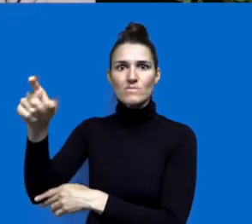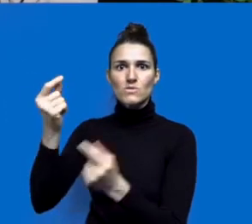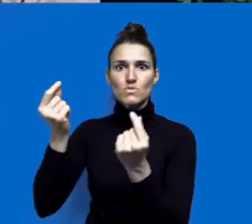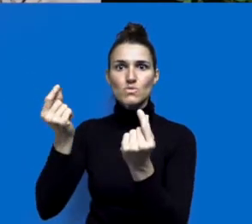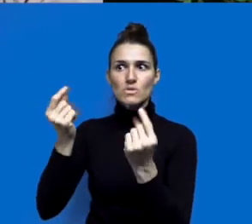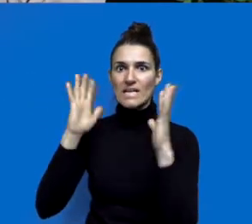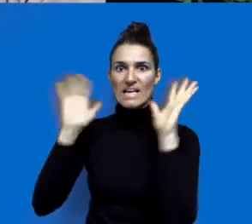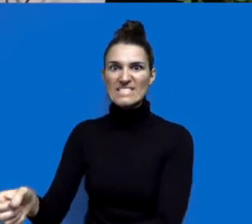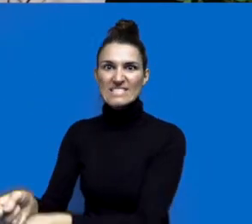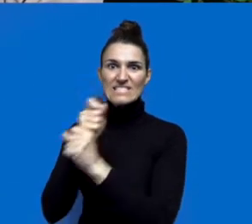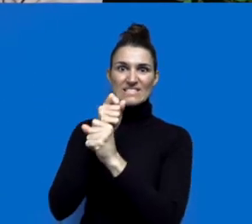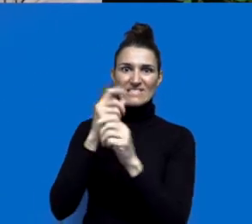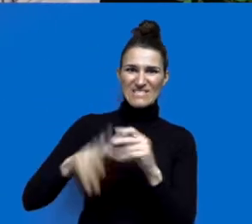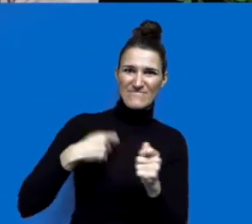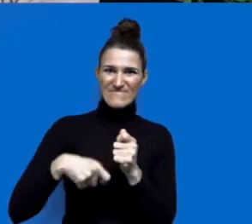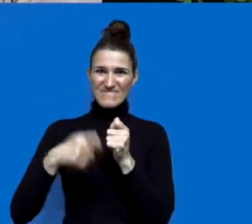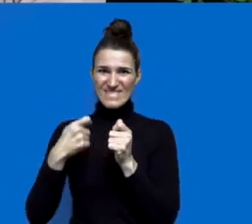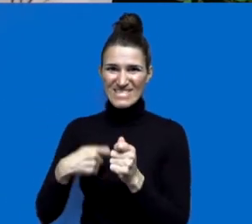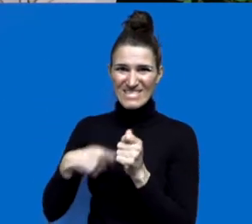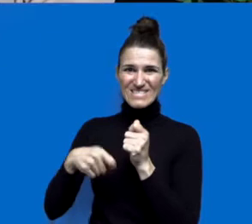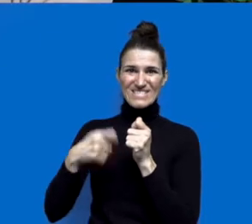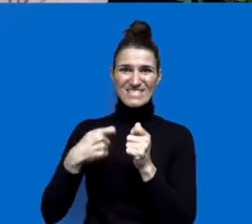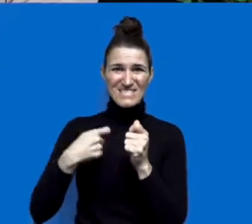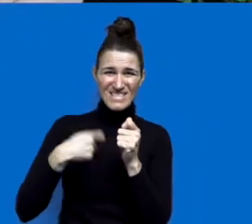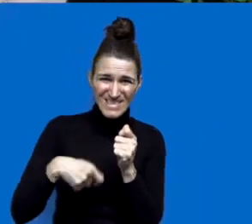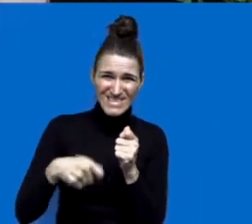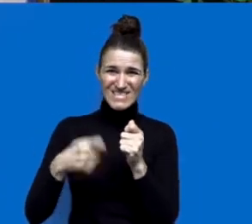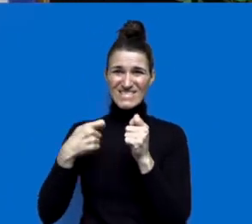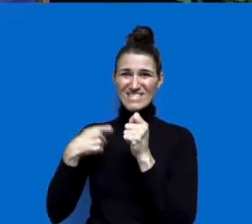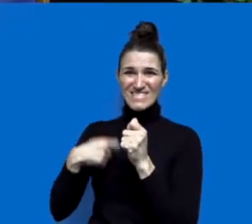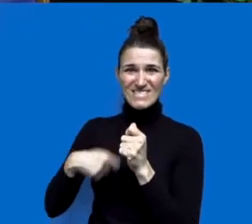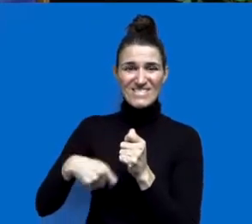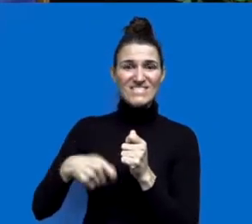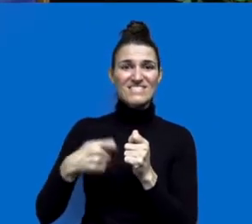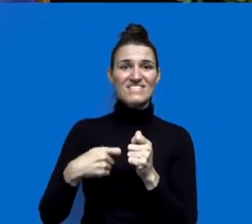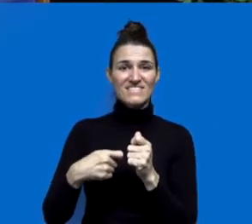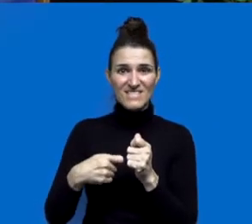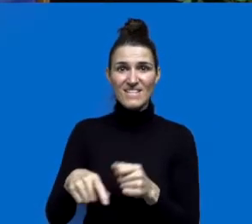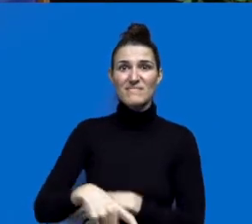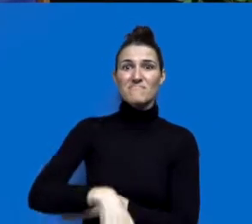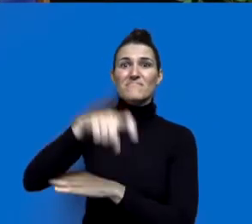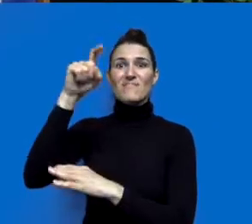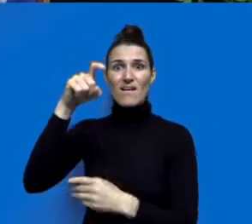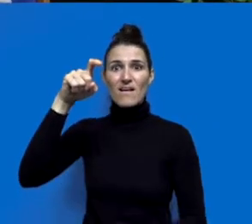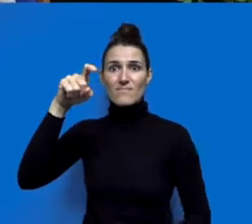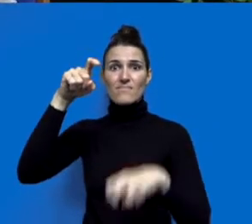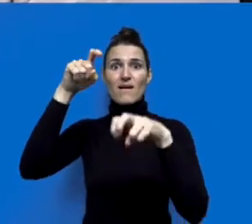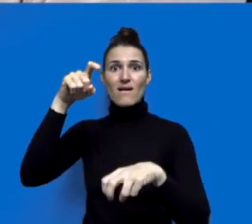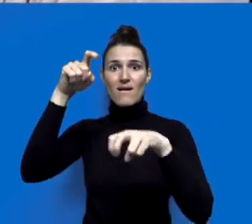she do? She reeled, and she reeled, and she reeled, and she reeled, and she reeled, and she reeled, and she reeled, and